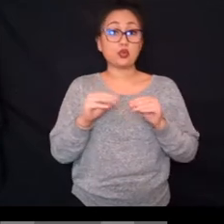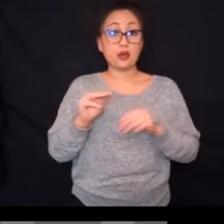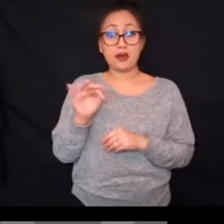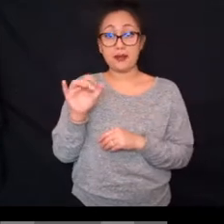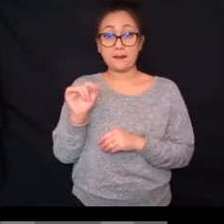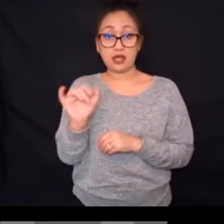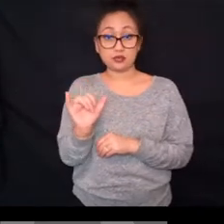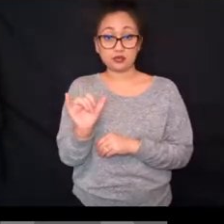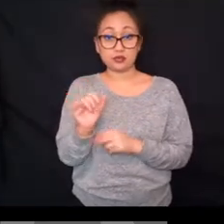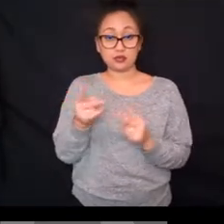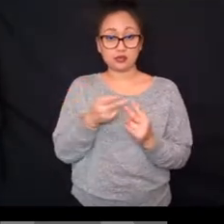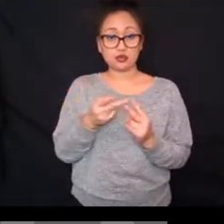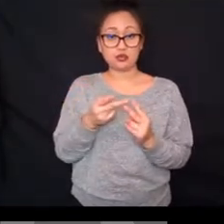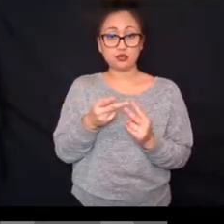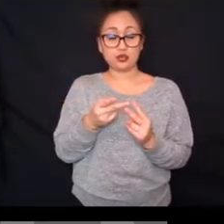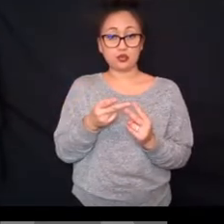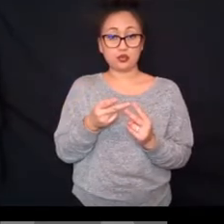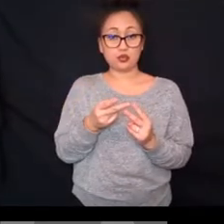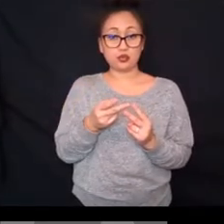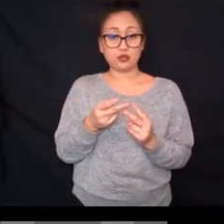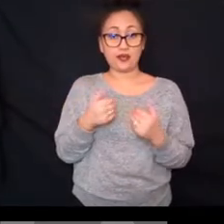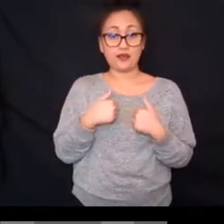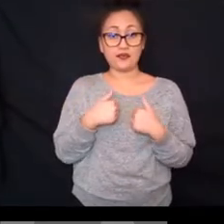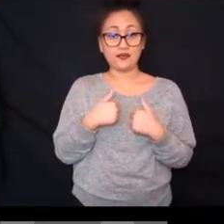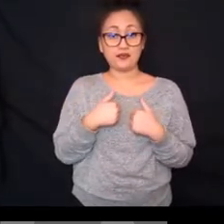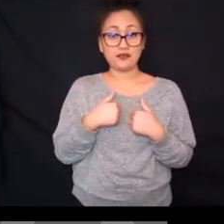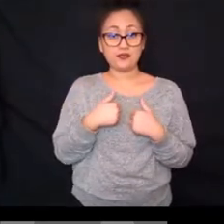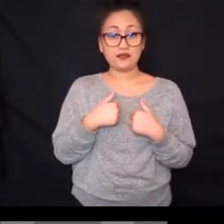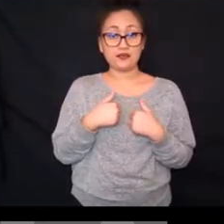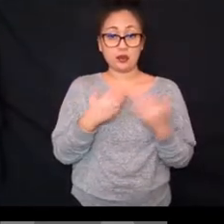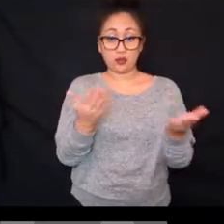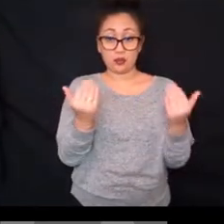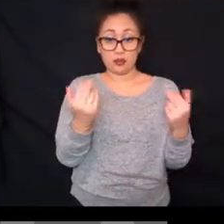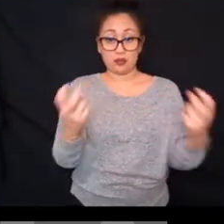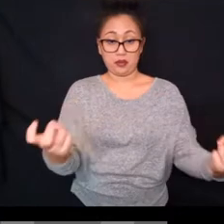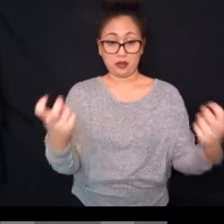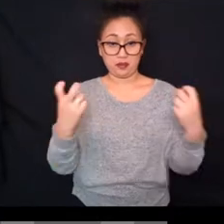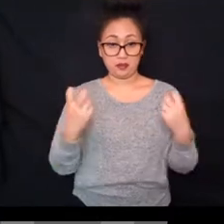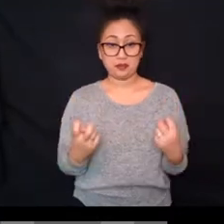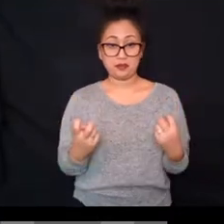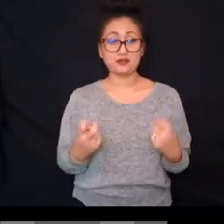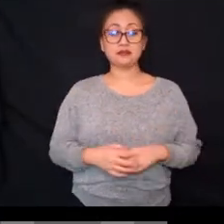you've gotten your story mat and your tower. Yeah. Okay.